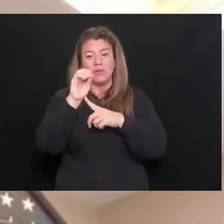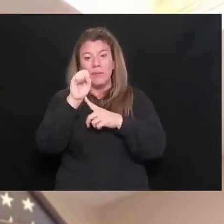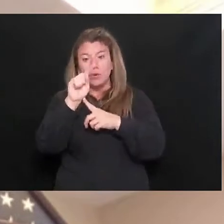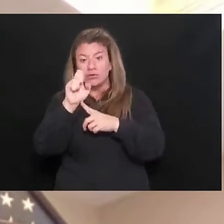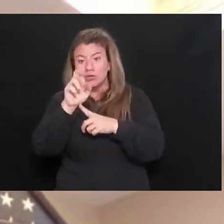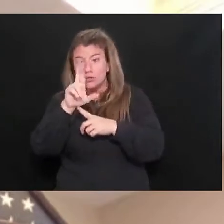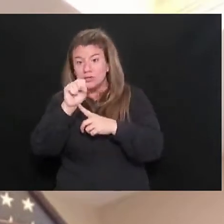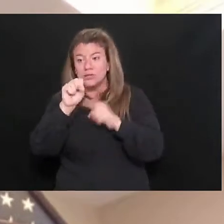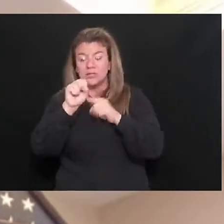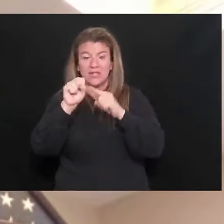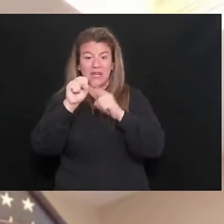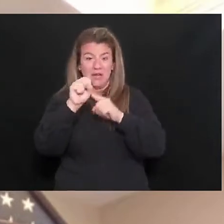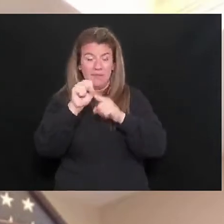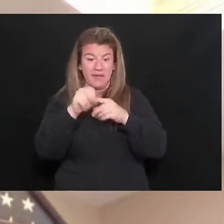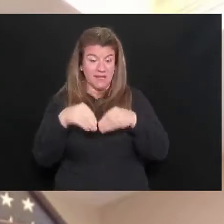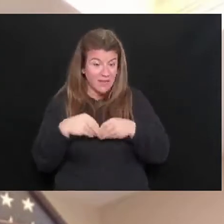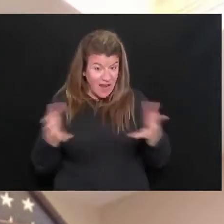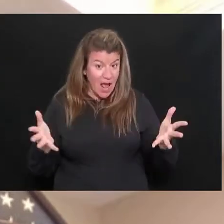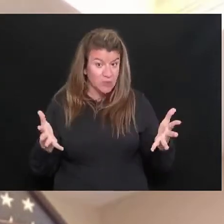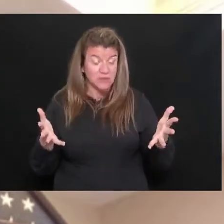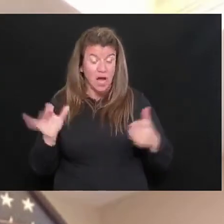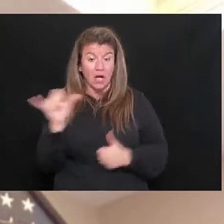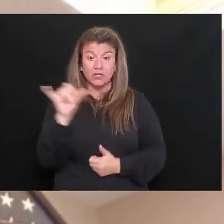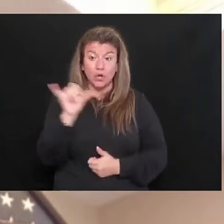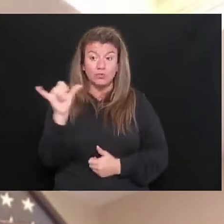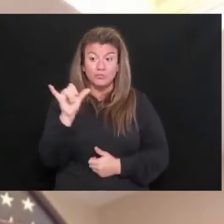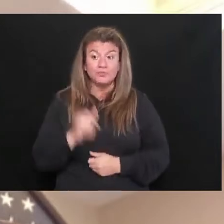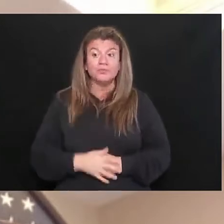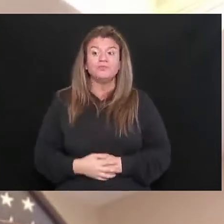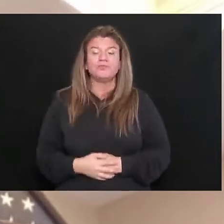boosters being rolled out as